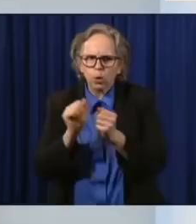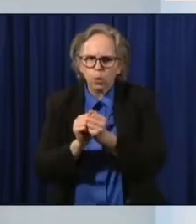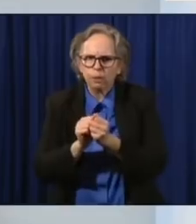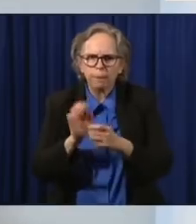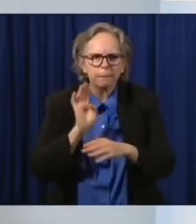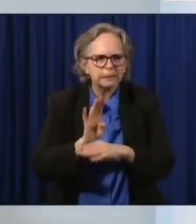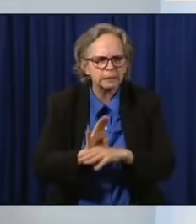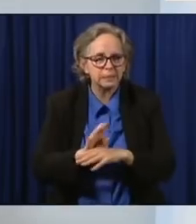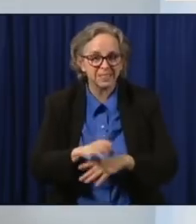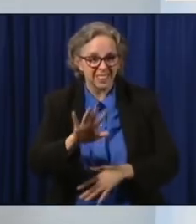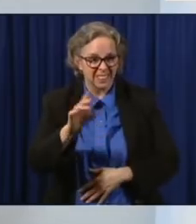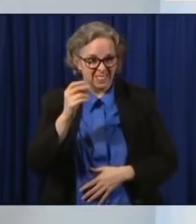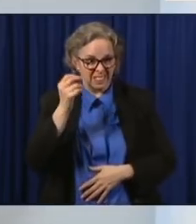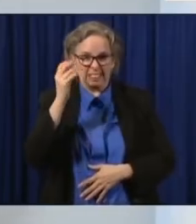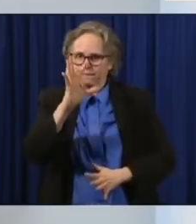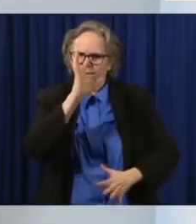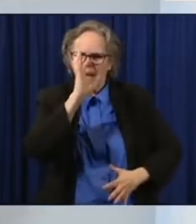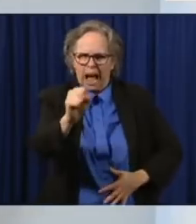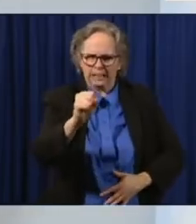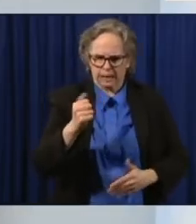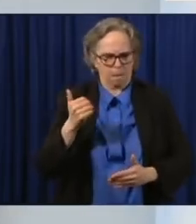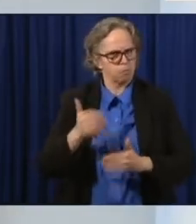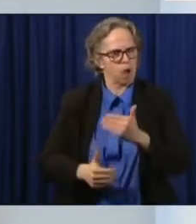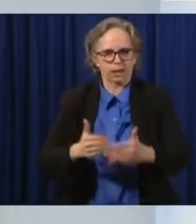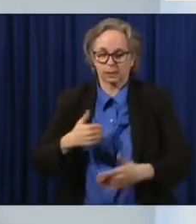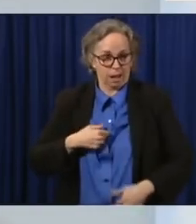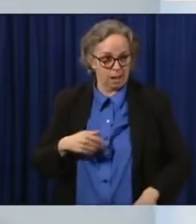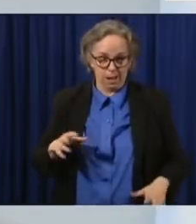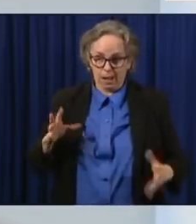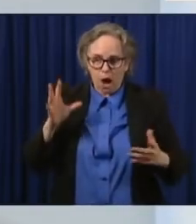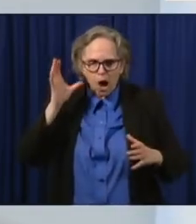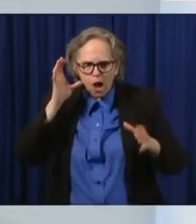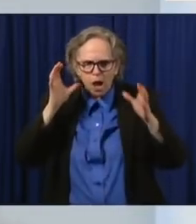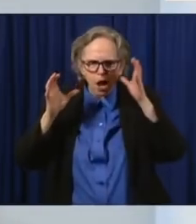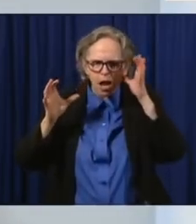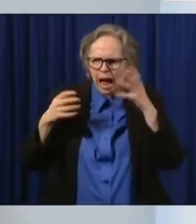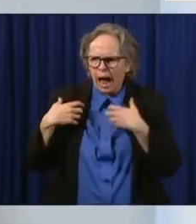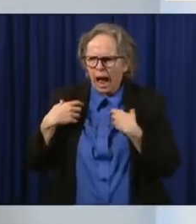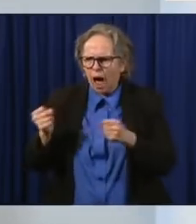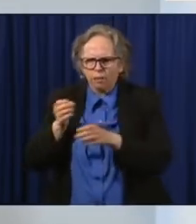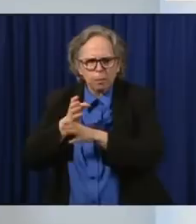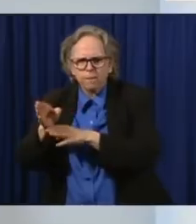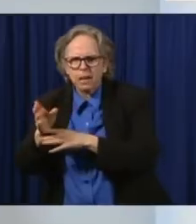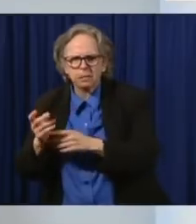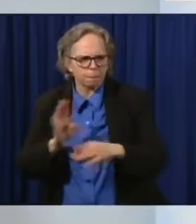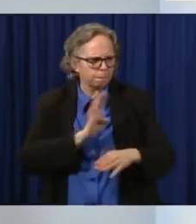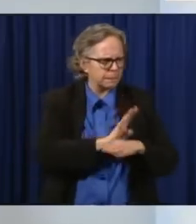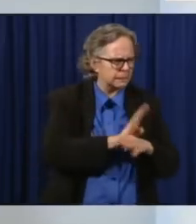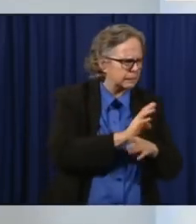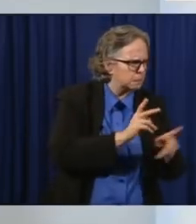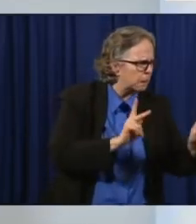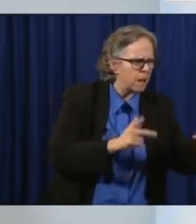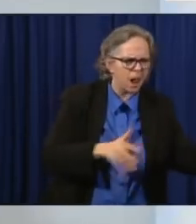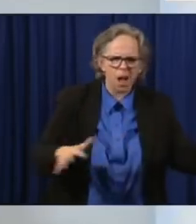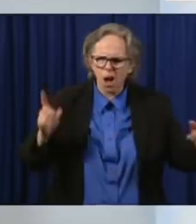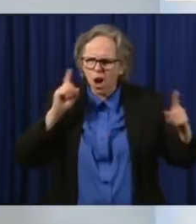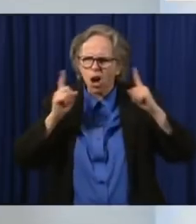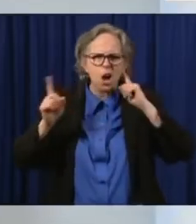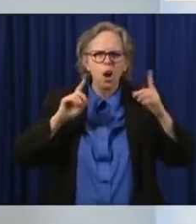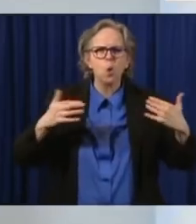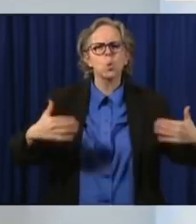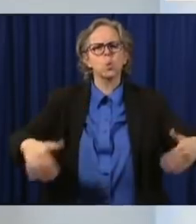process to hear the health officials talk about what worked best, to hear business people talk about what worked best, with the goal of